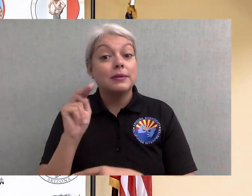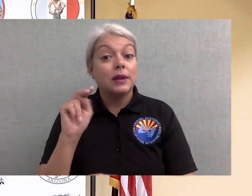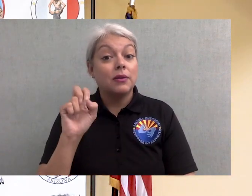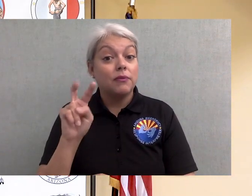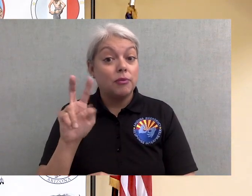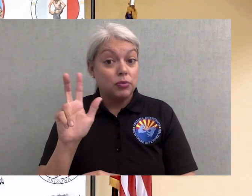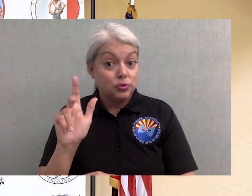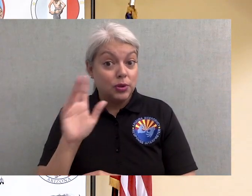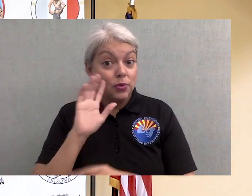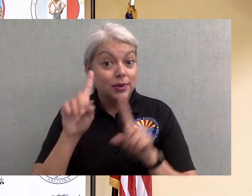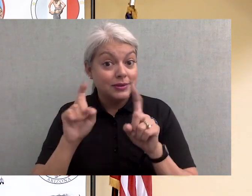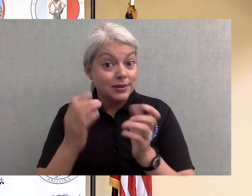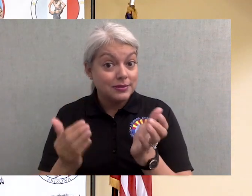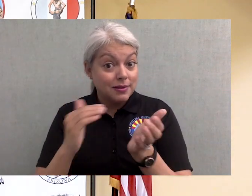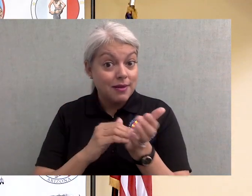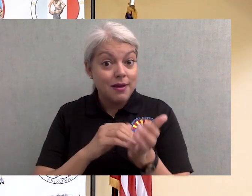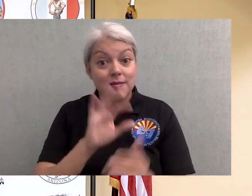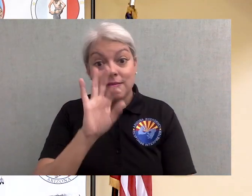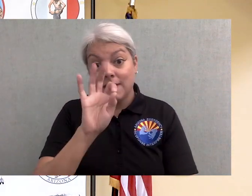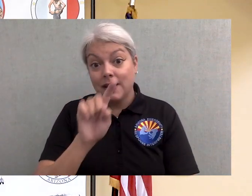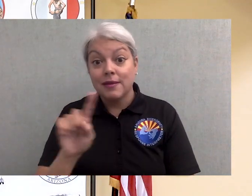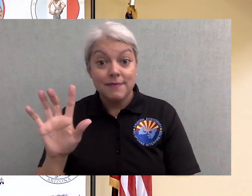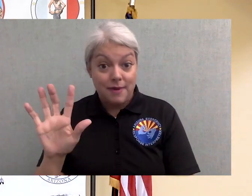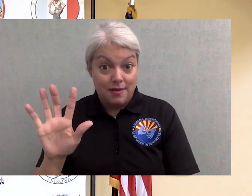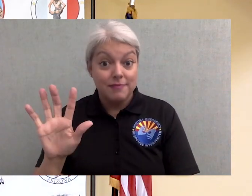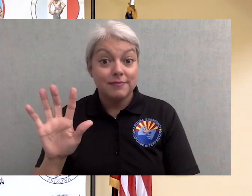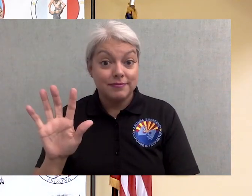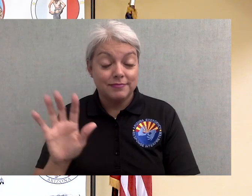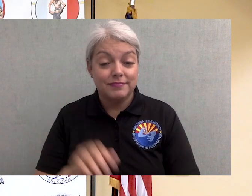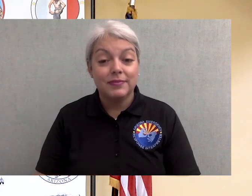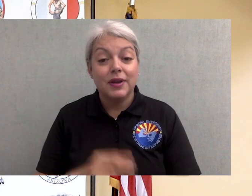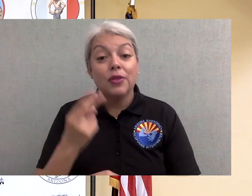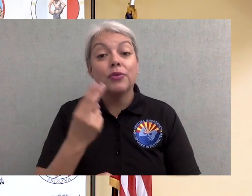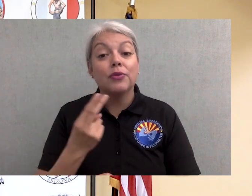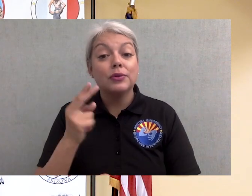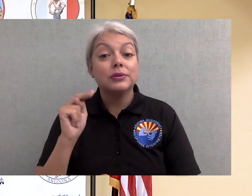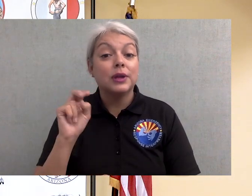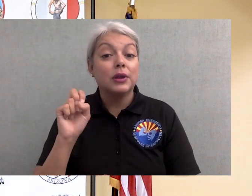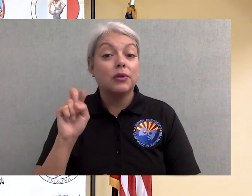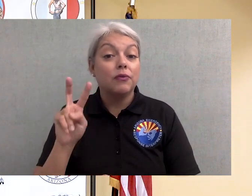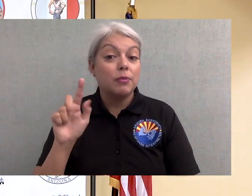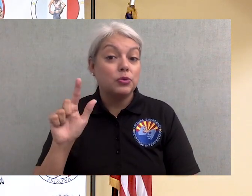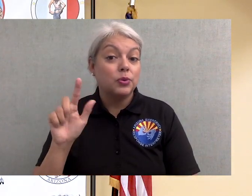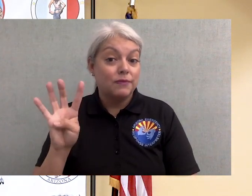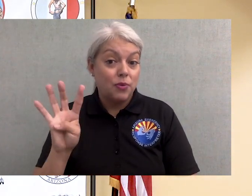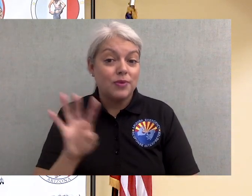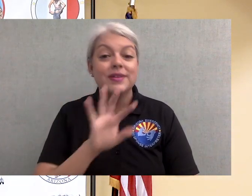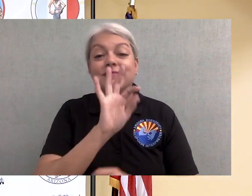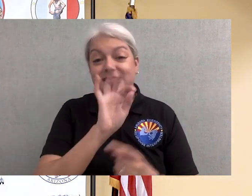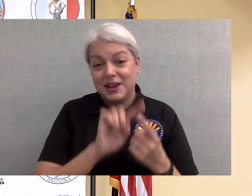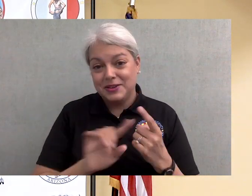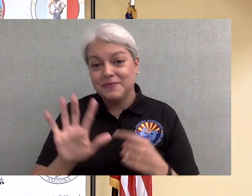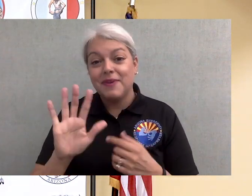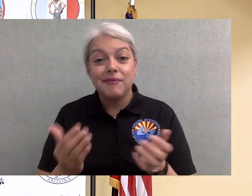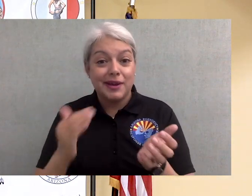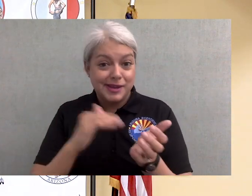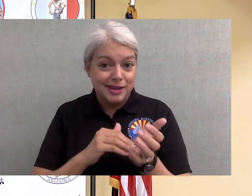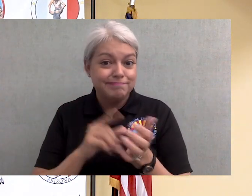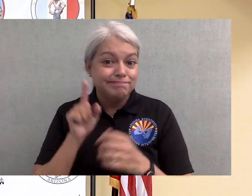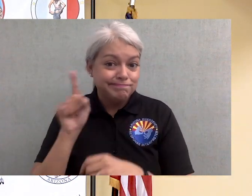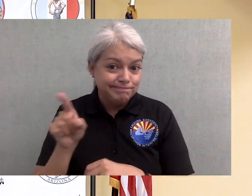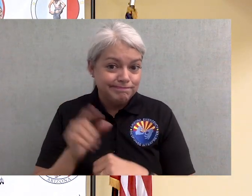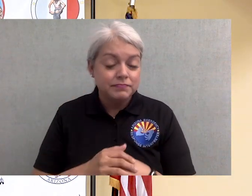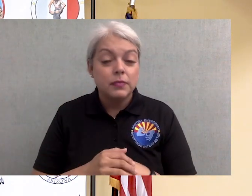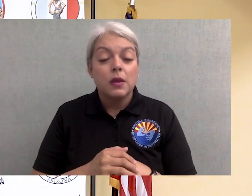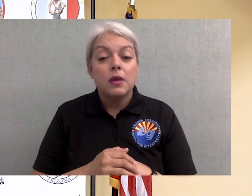to 5. And Thursday, November 24th, 9 to 5. And remember, tomorrow on Friday,